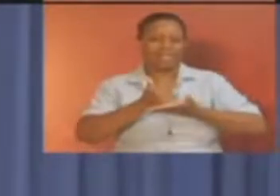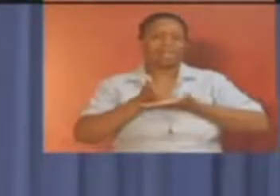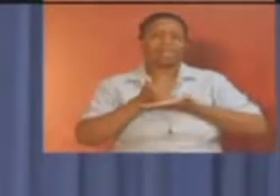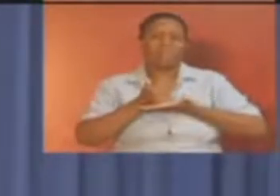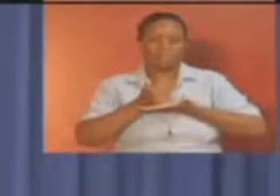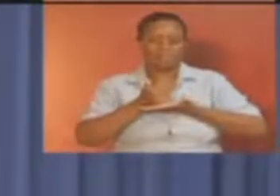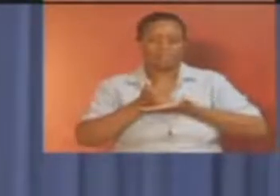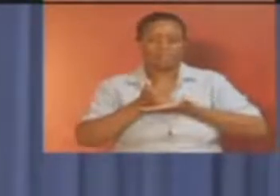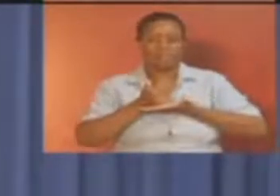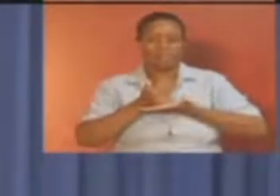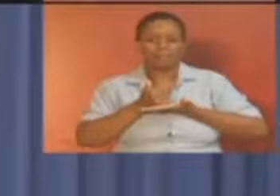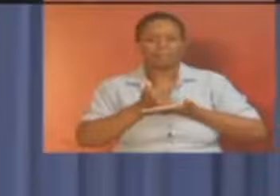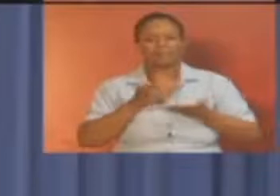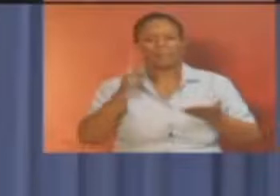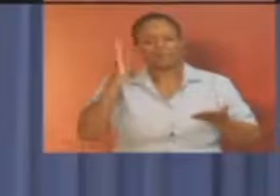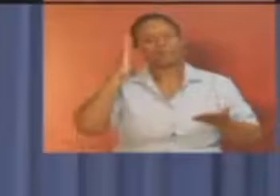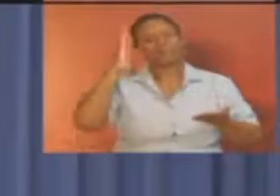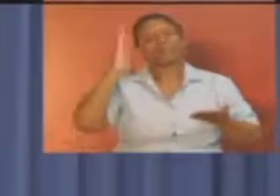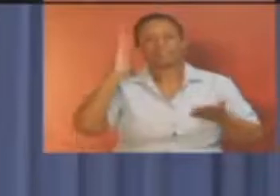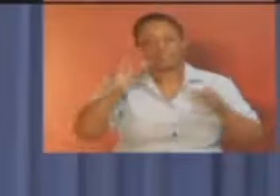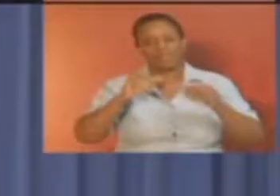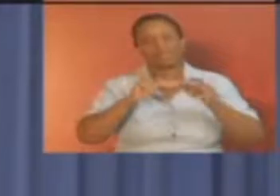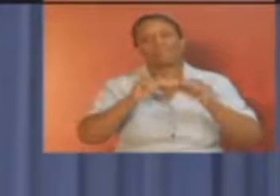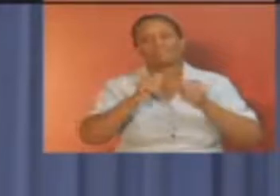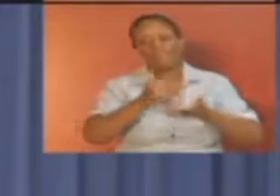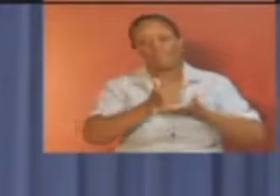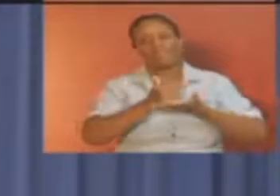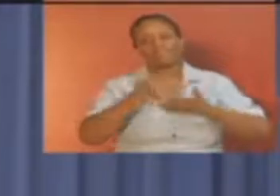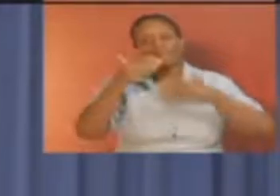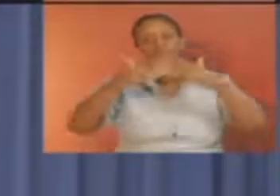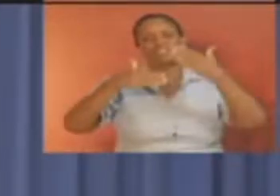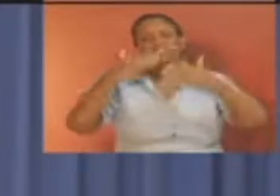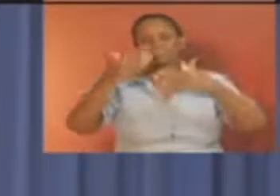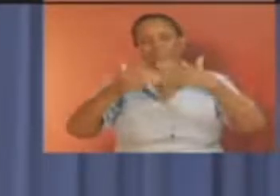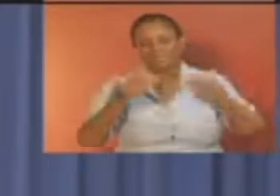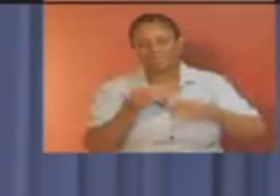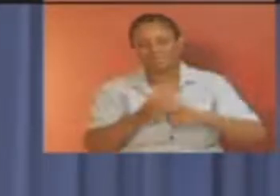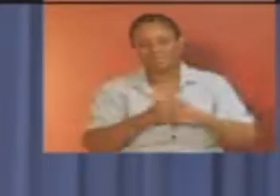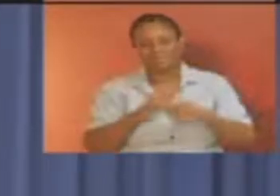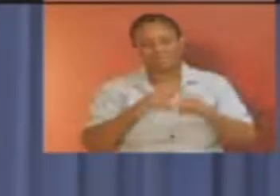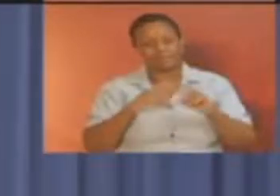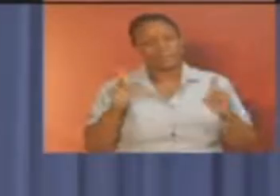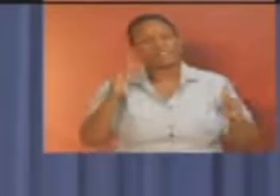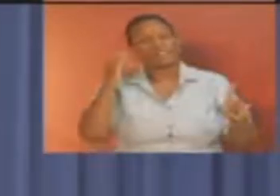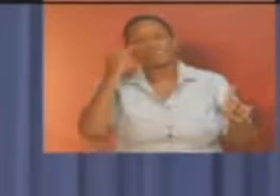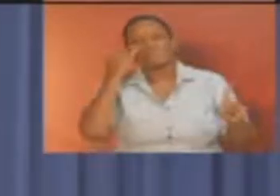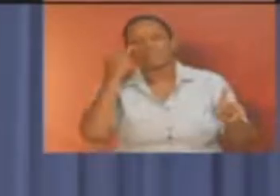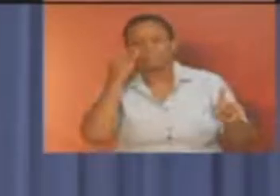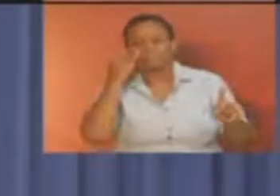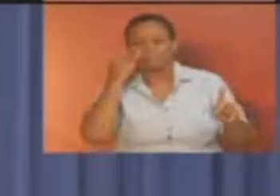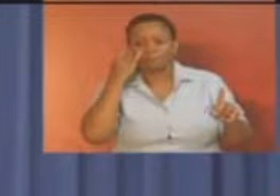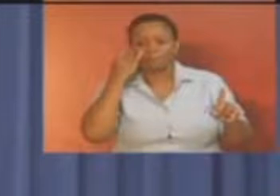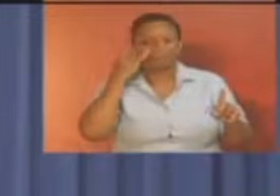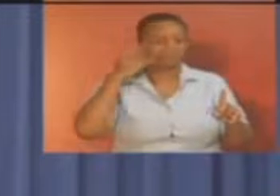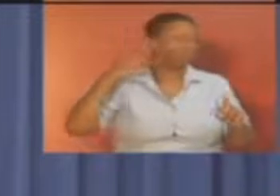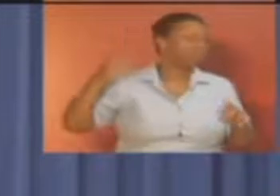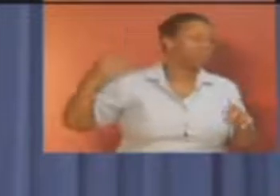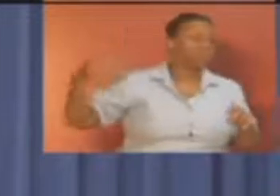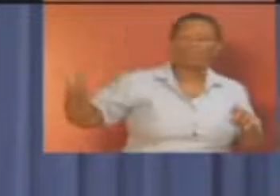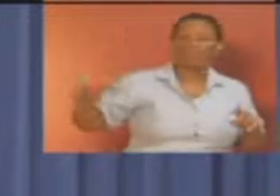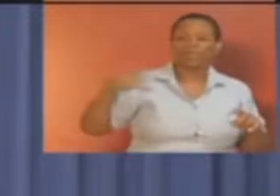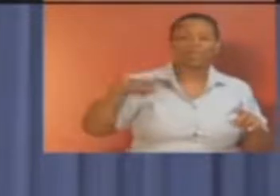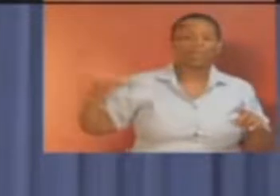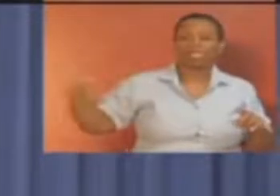again, they should work for us again. Of course, the corollary is, if we don't do them, then we will end up in a